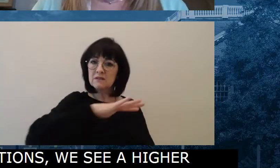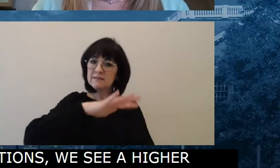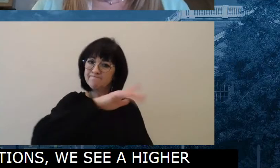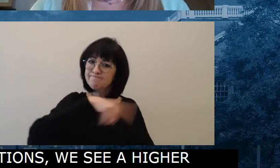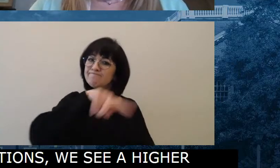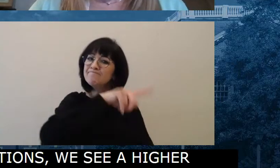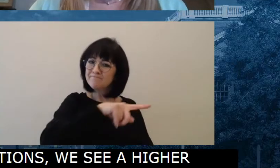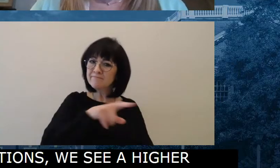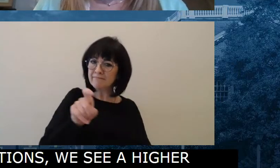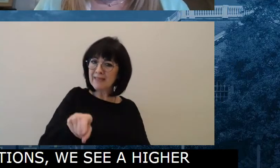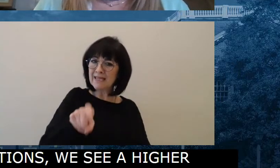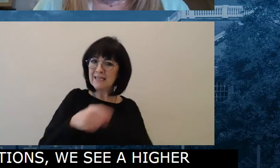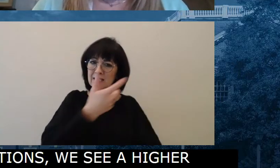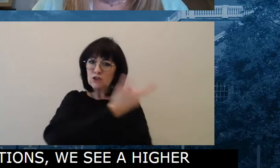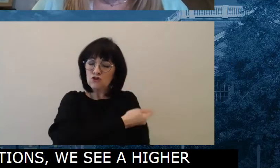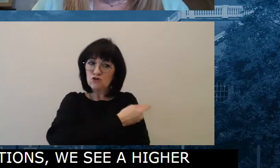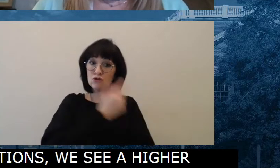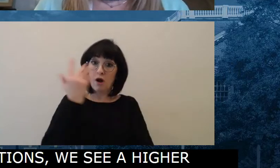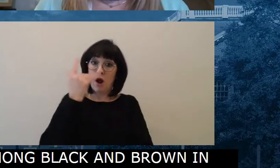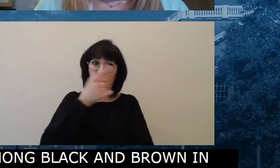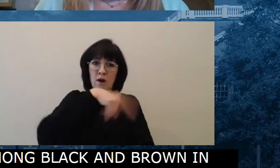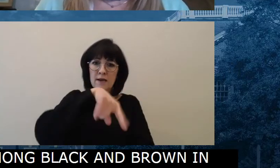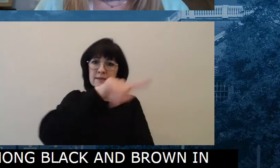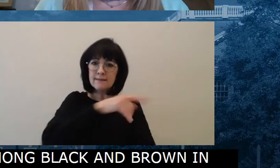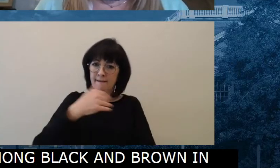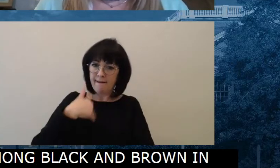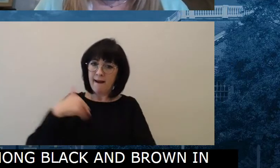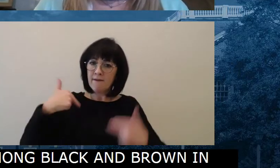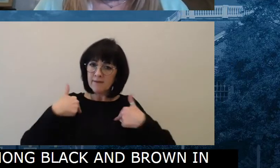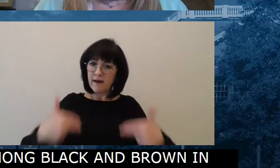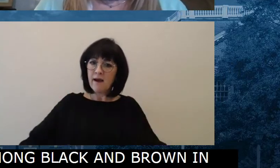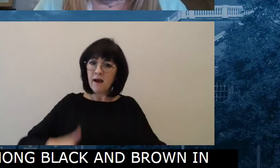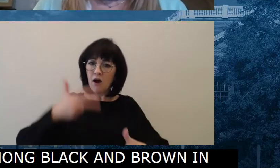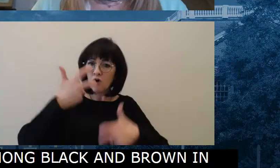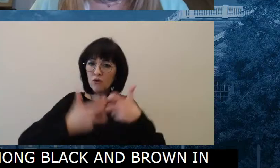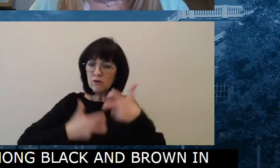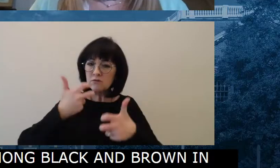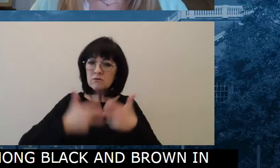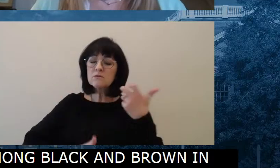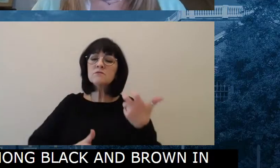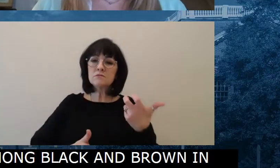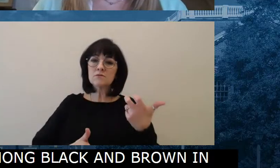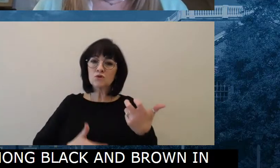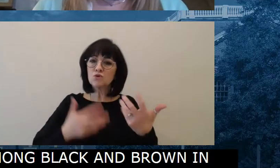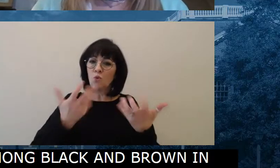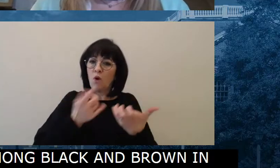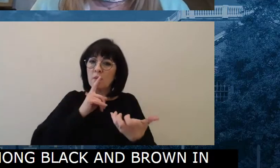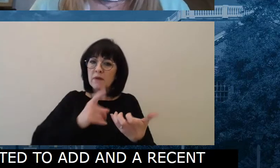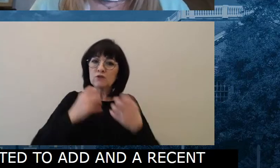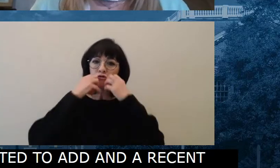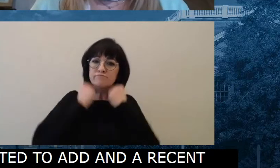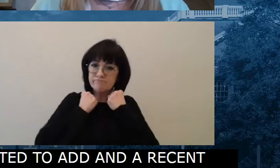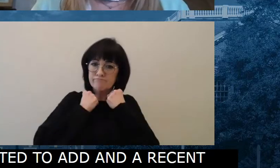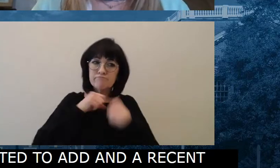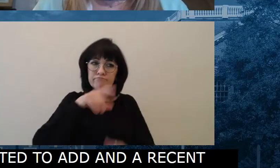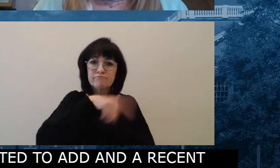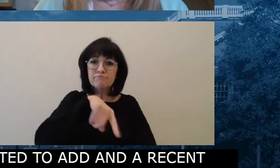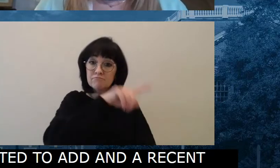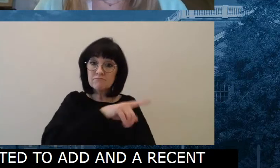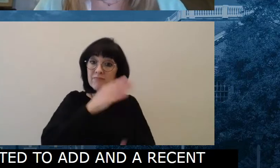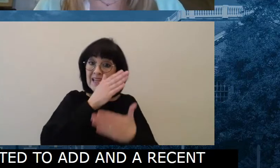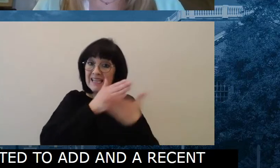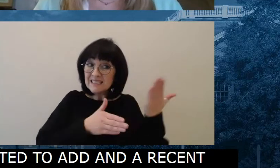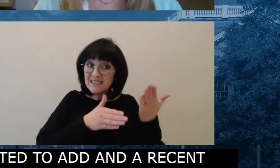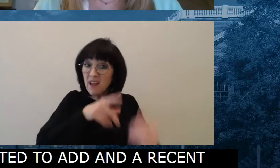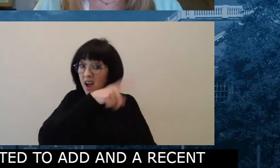when a recent survey suggested that members of Black and Brown communities most wanted to get their vaccine from